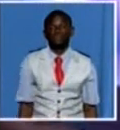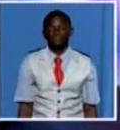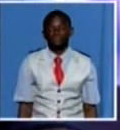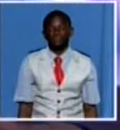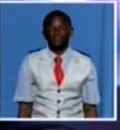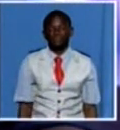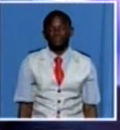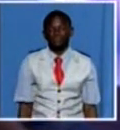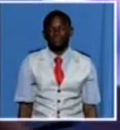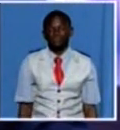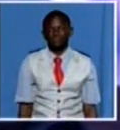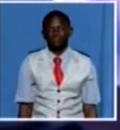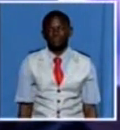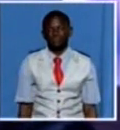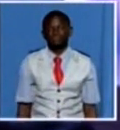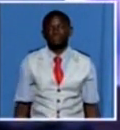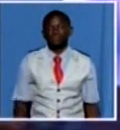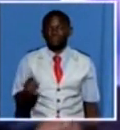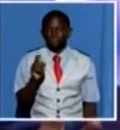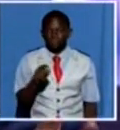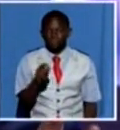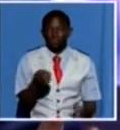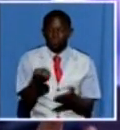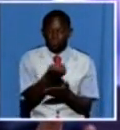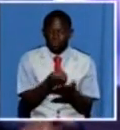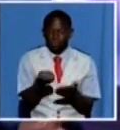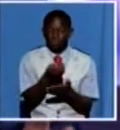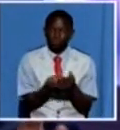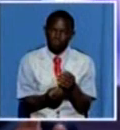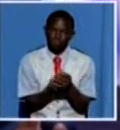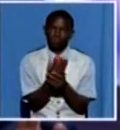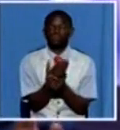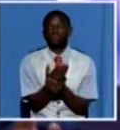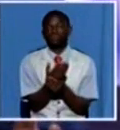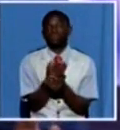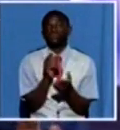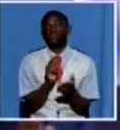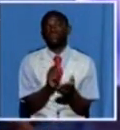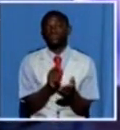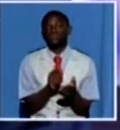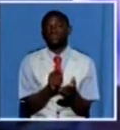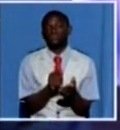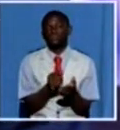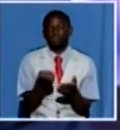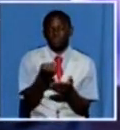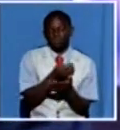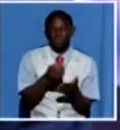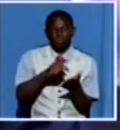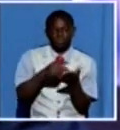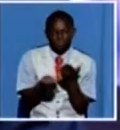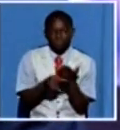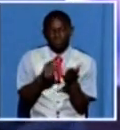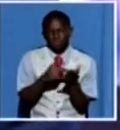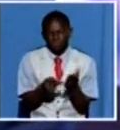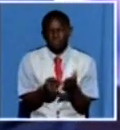catalyst that will spark growth in the economy, so that you broaden your economy, you grow your economy, you increase economic activities so that